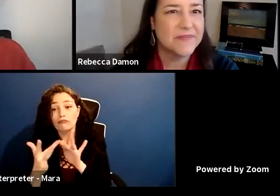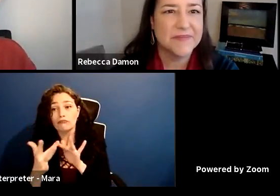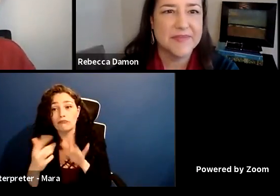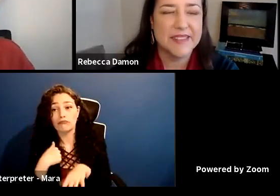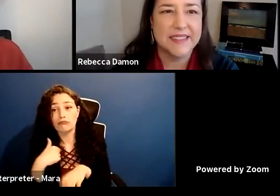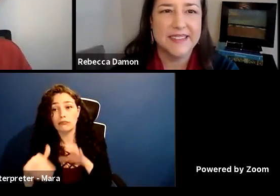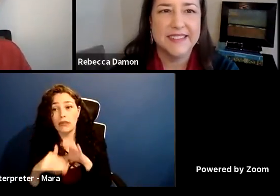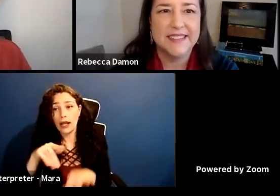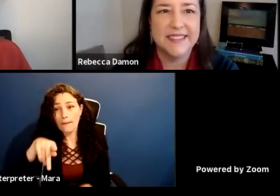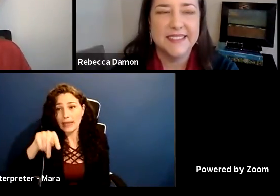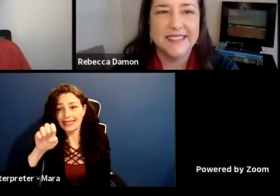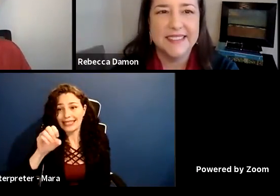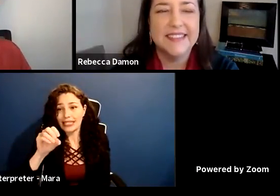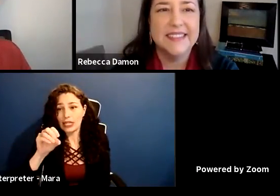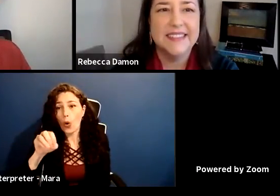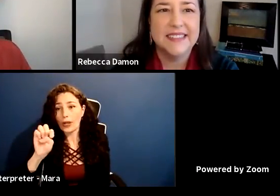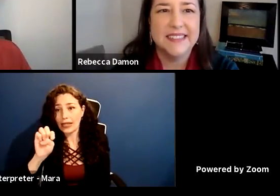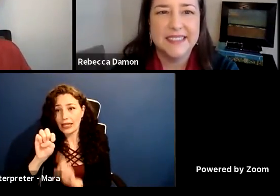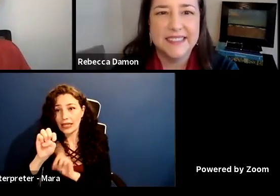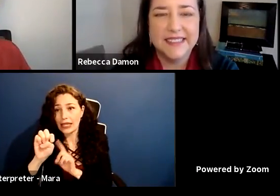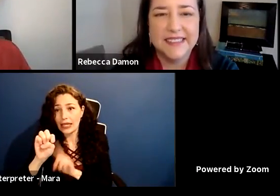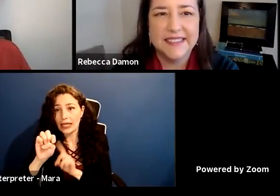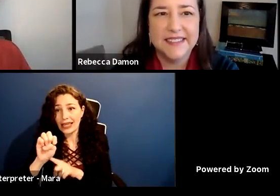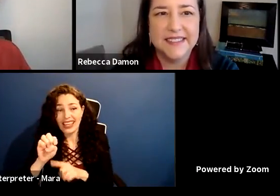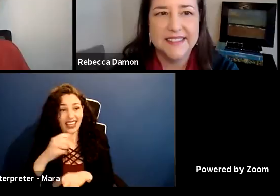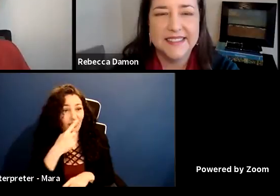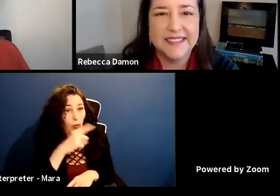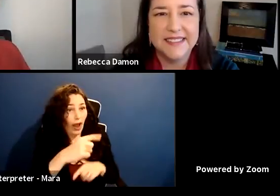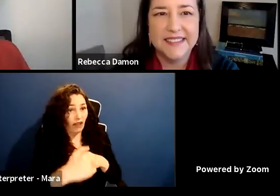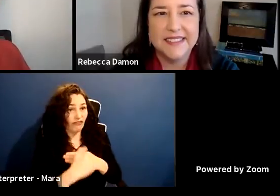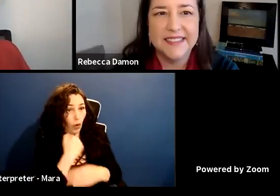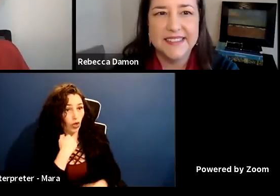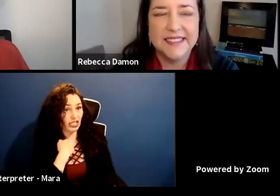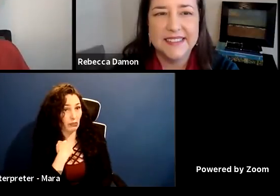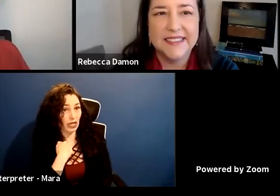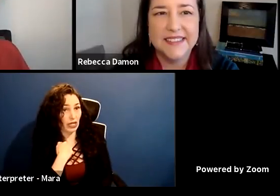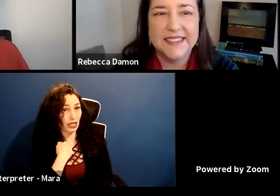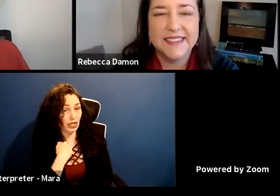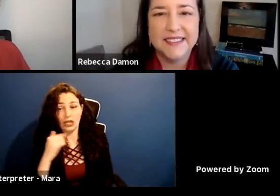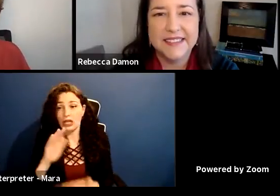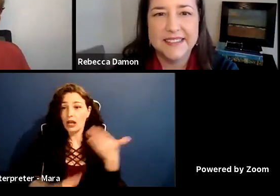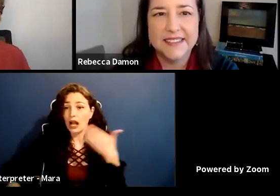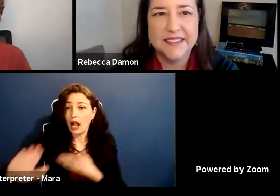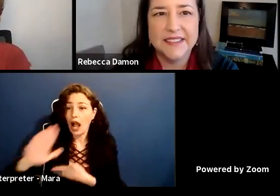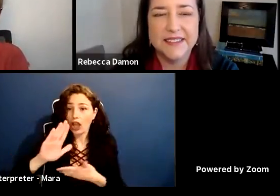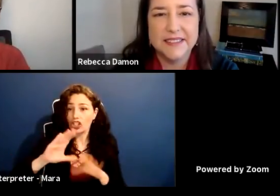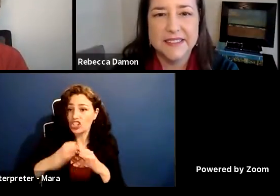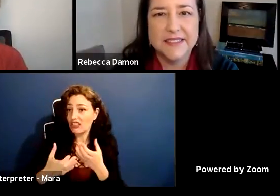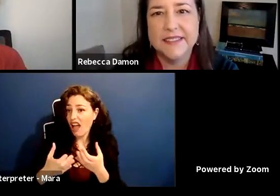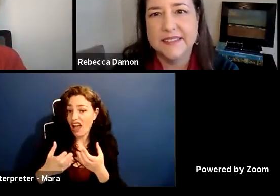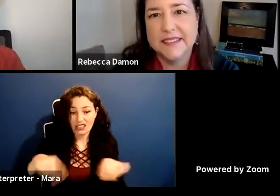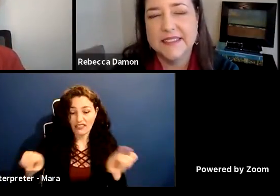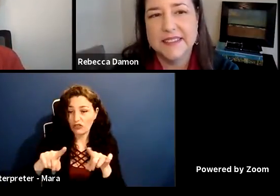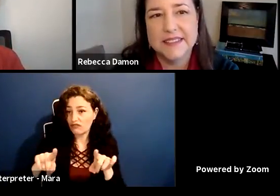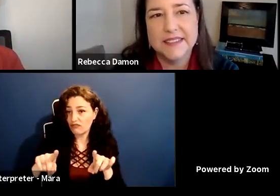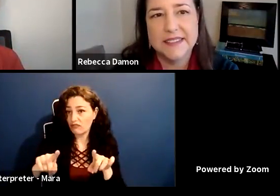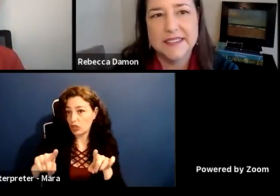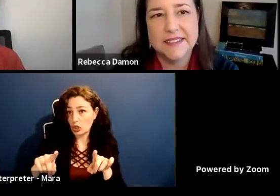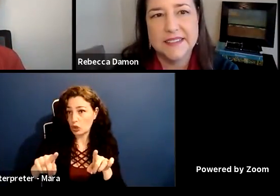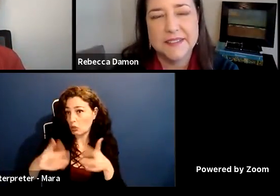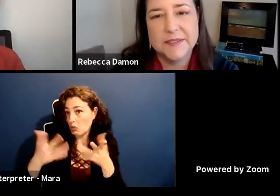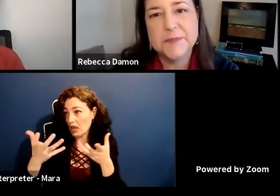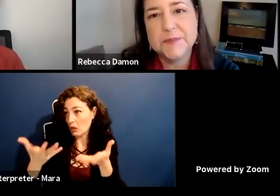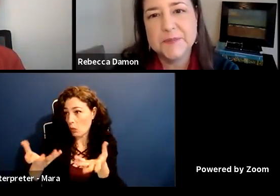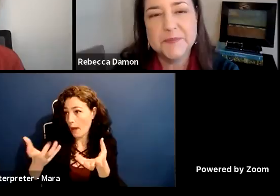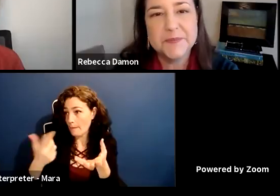email PTEOE and it can be forwarded to me. Great. And like I said, if you're a college class and you want someone to give you a presentation on